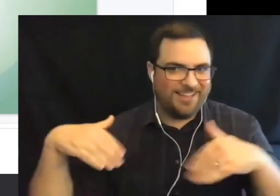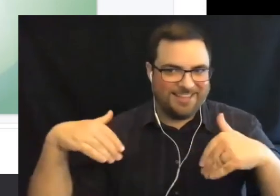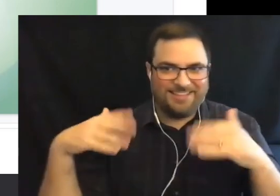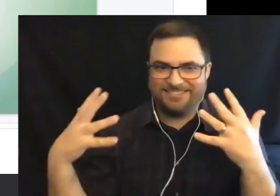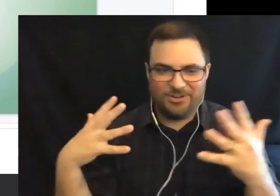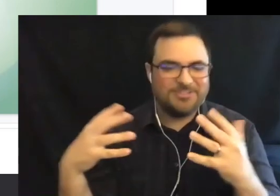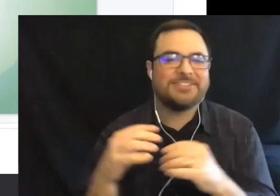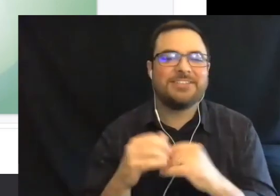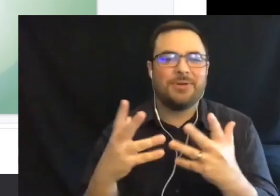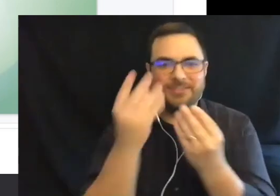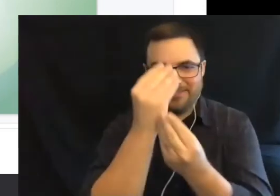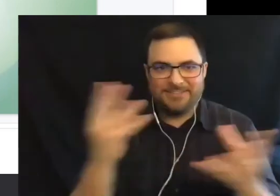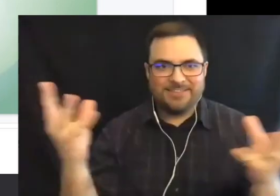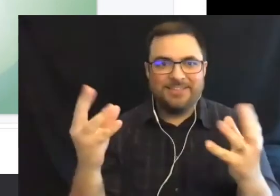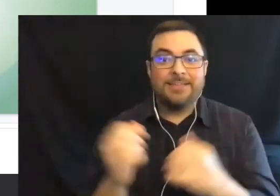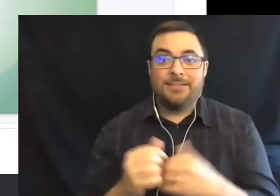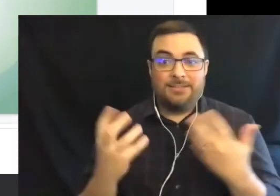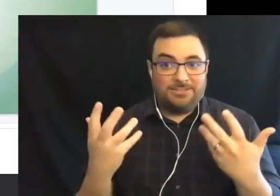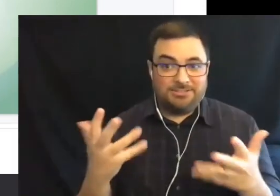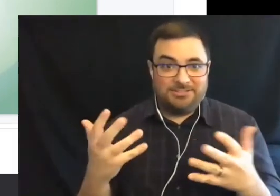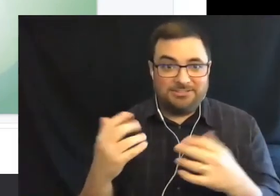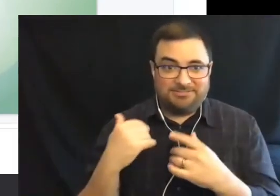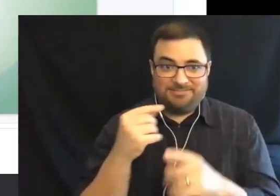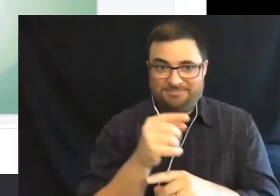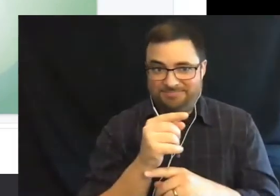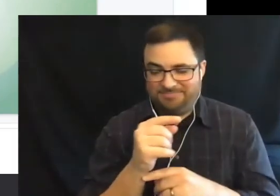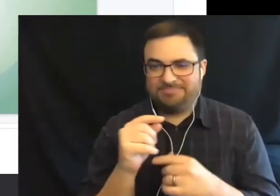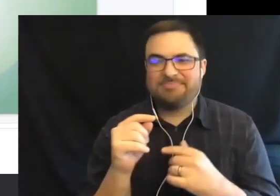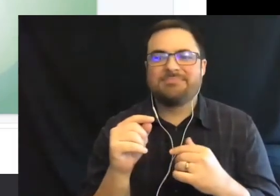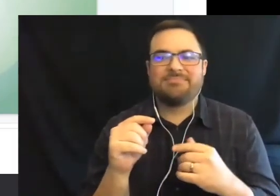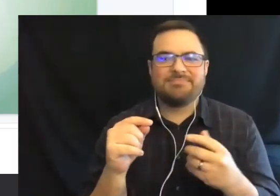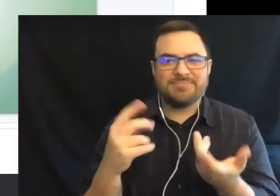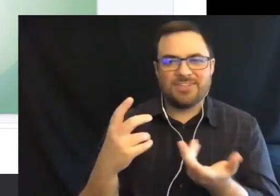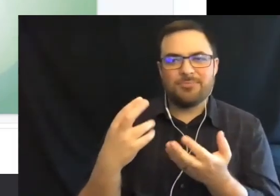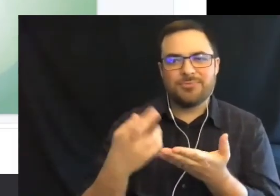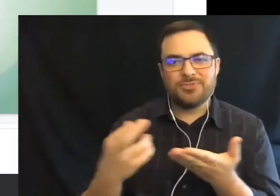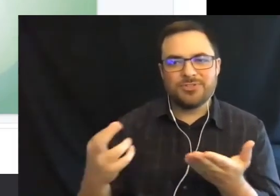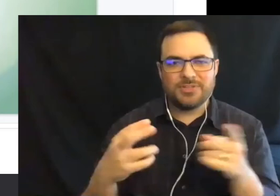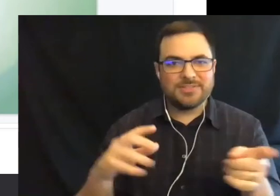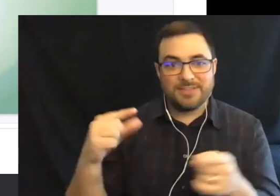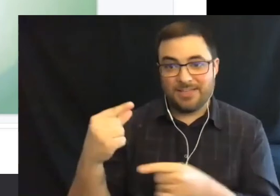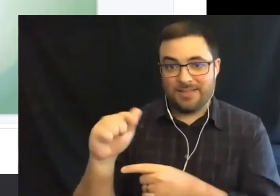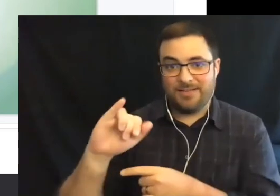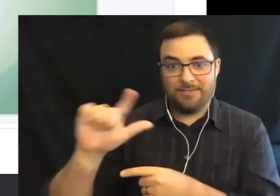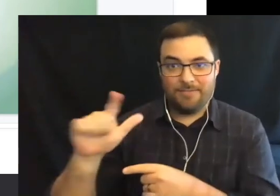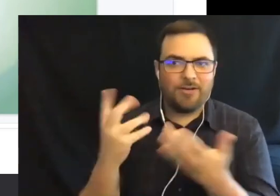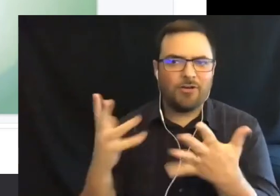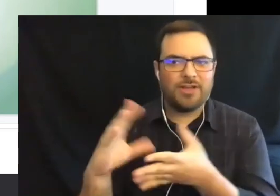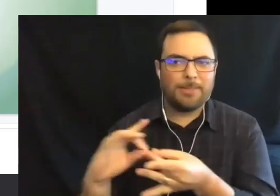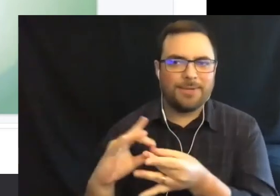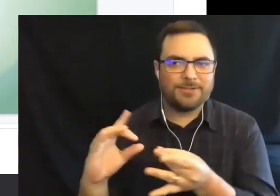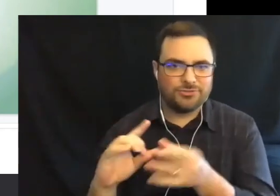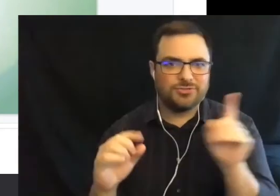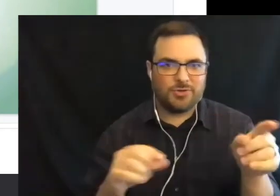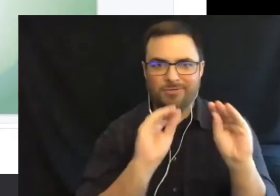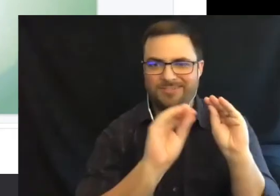We just wanted to let you know, we had already put a couple of the things that Gail mentioned in here. And so those links will